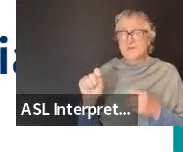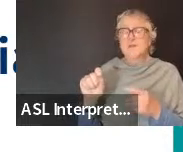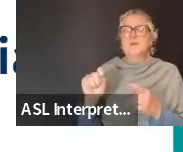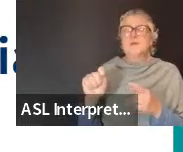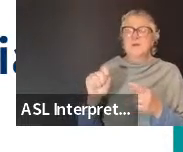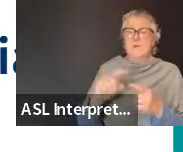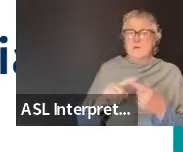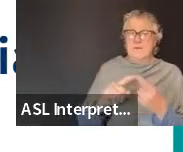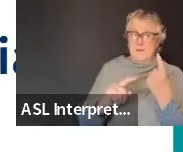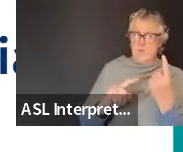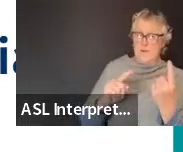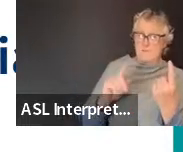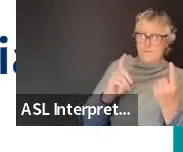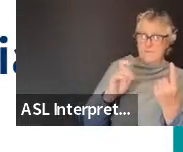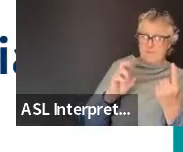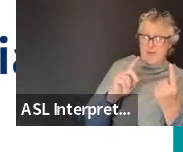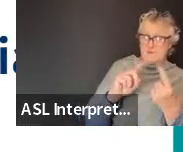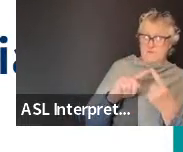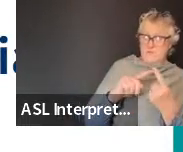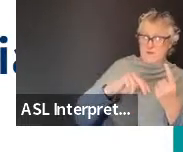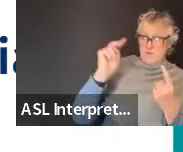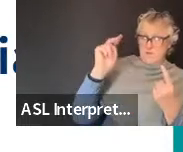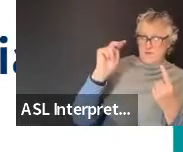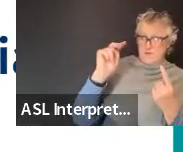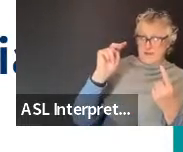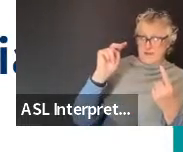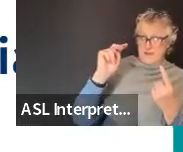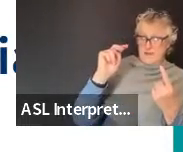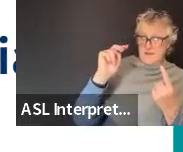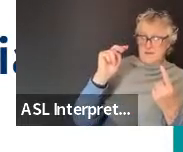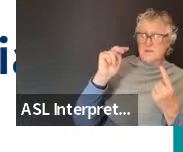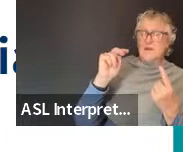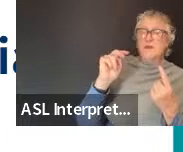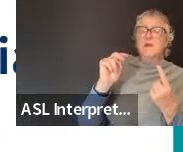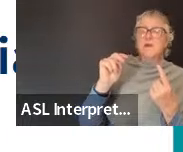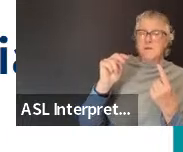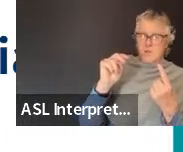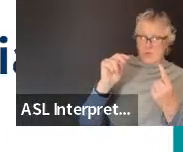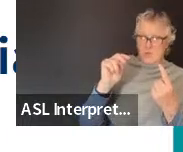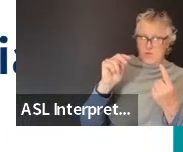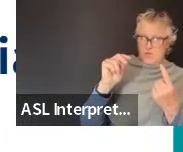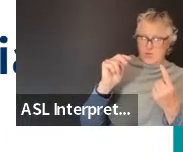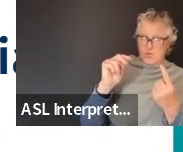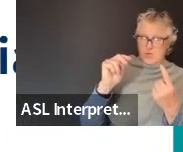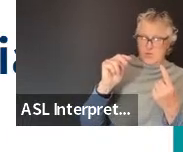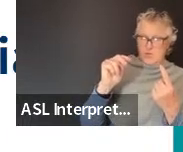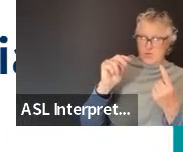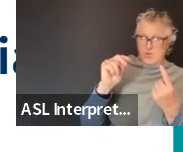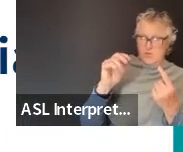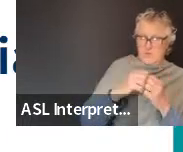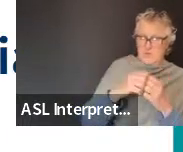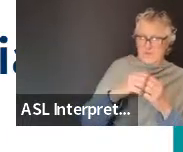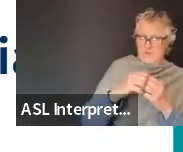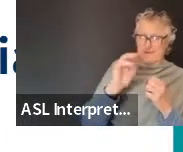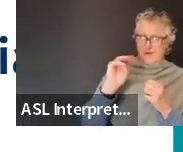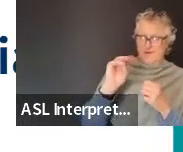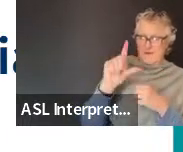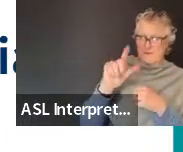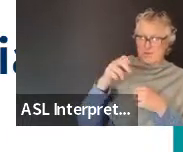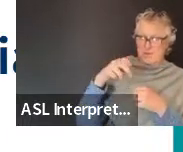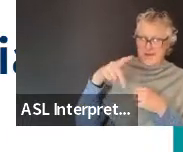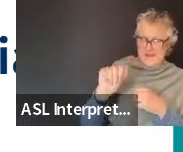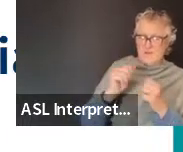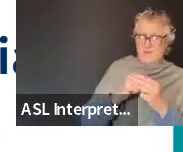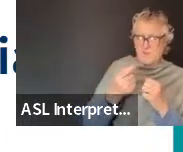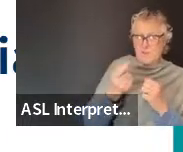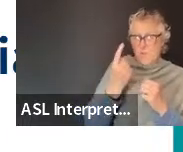lane, the northbound congestion will still back up to about the I-5 or I-405 split with the modified LPA with 1 auxiliary lane. But